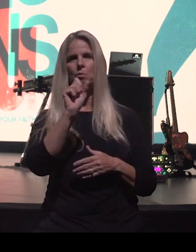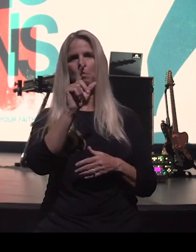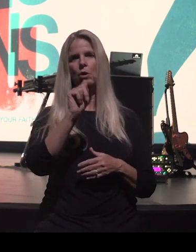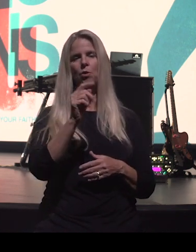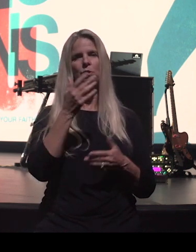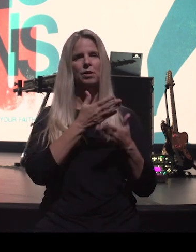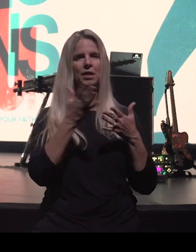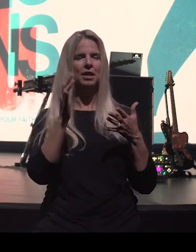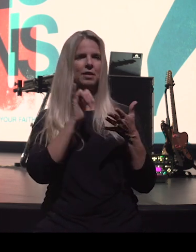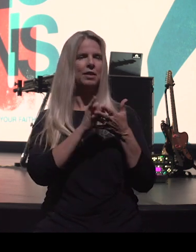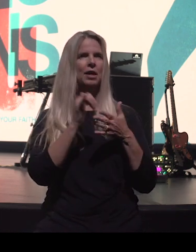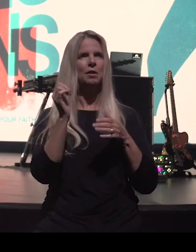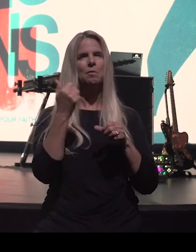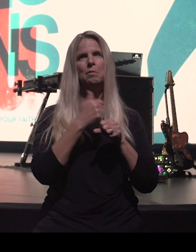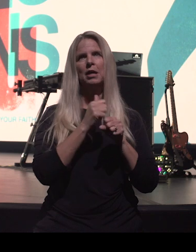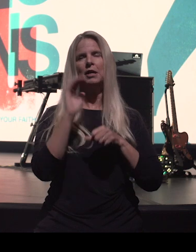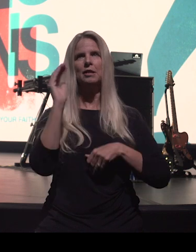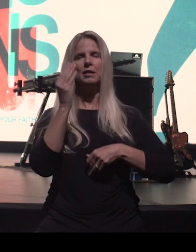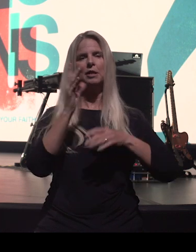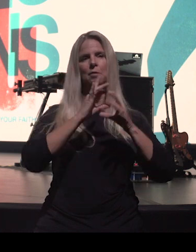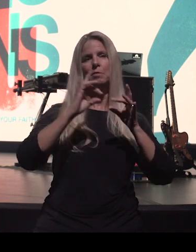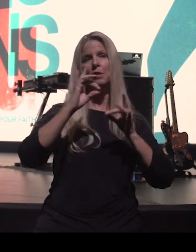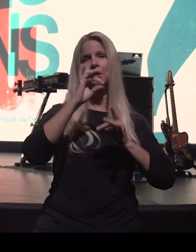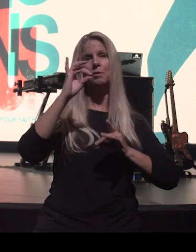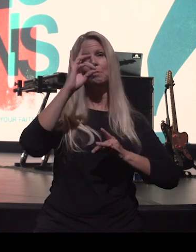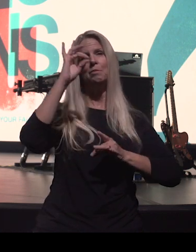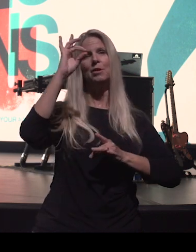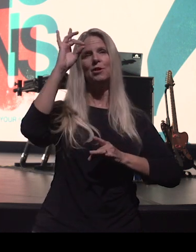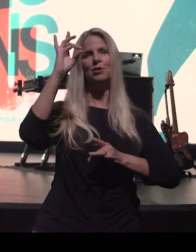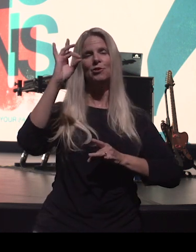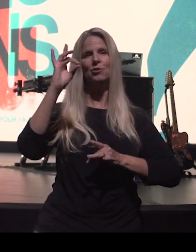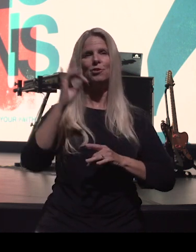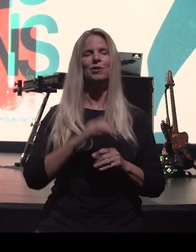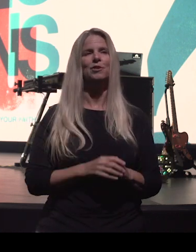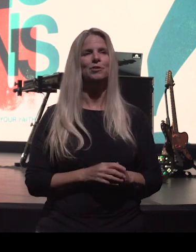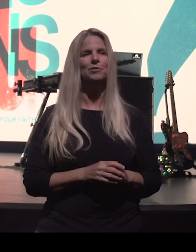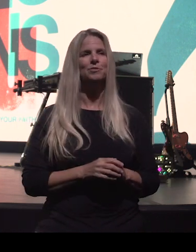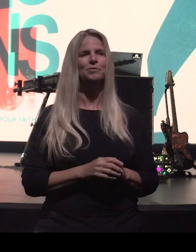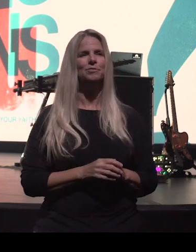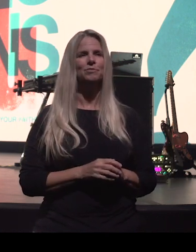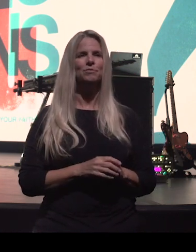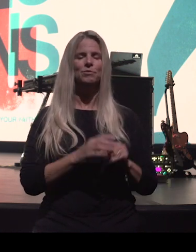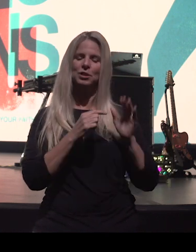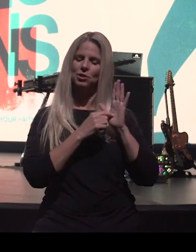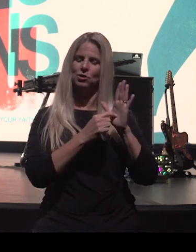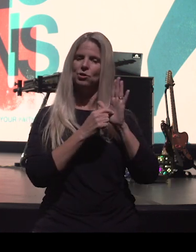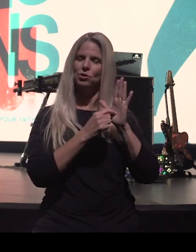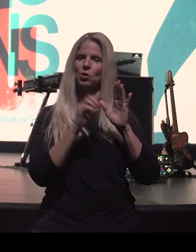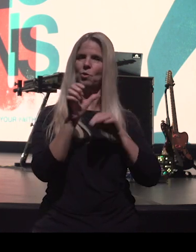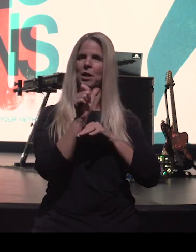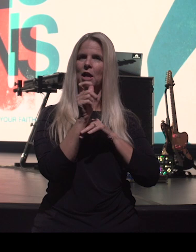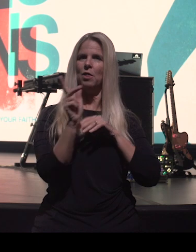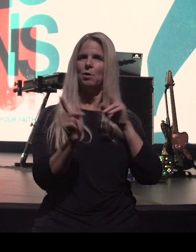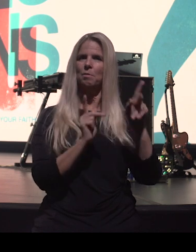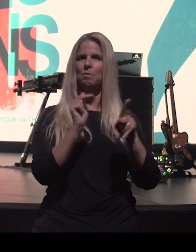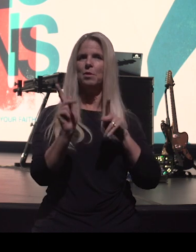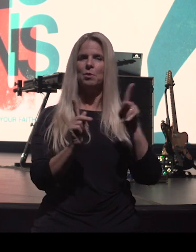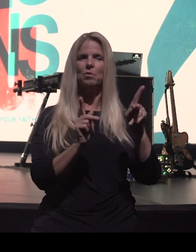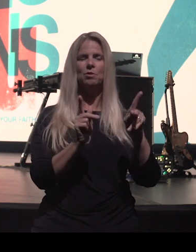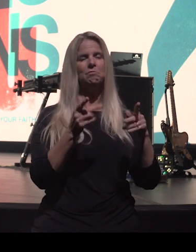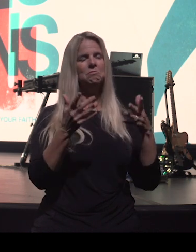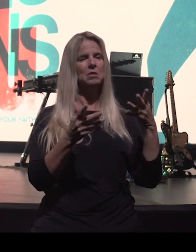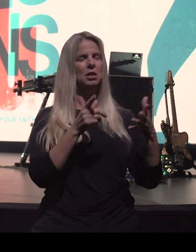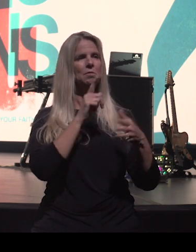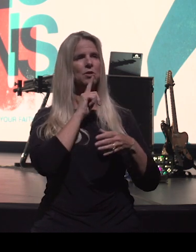spiritual, and we're really dealing with something behind the scenes. I mean, we're just putting on a show. Isn't it true? Come on. Isn't it true that